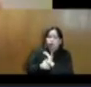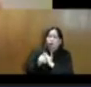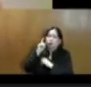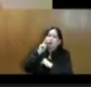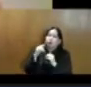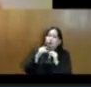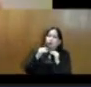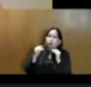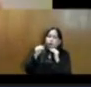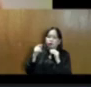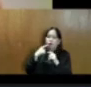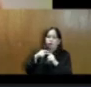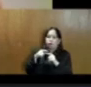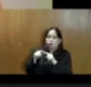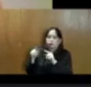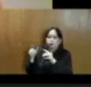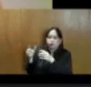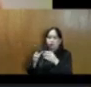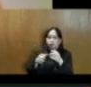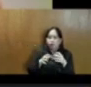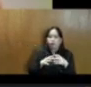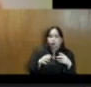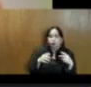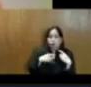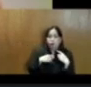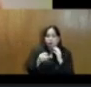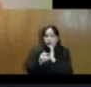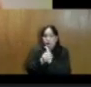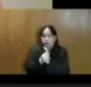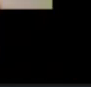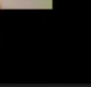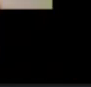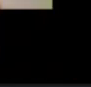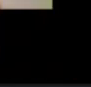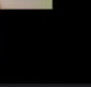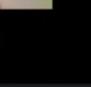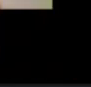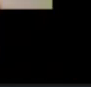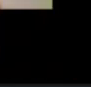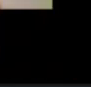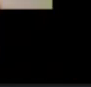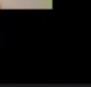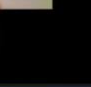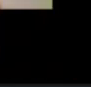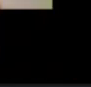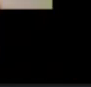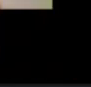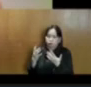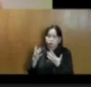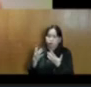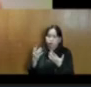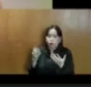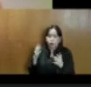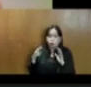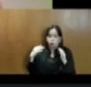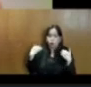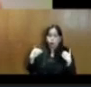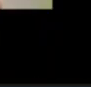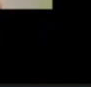levels for major sectors. We already have skills framework for supply chain logistics, human resource